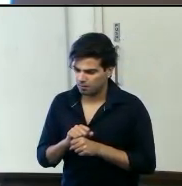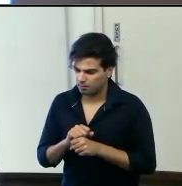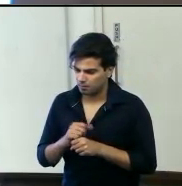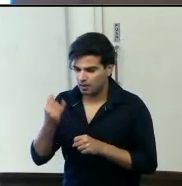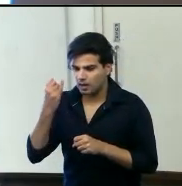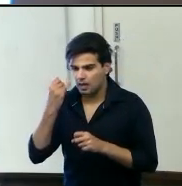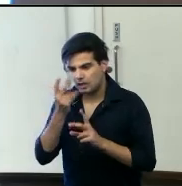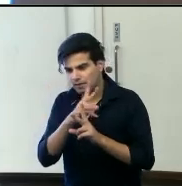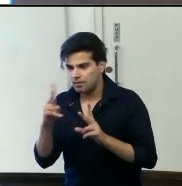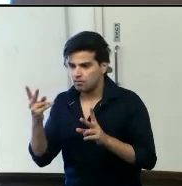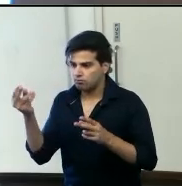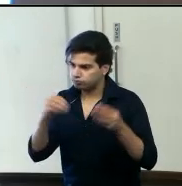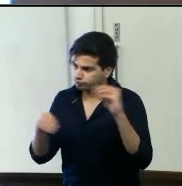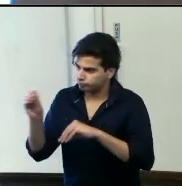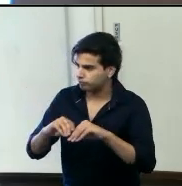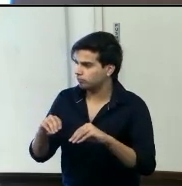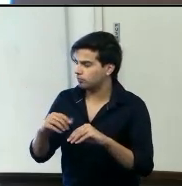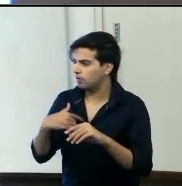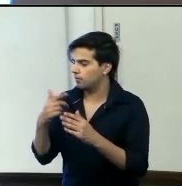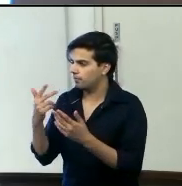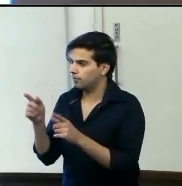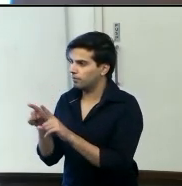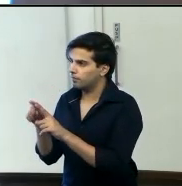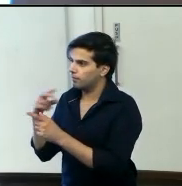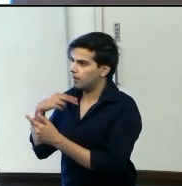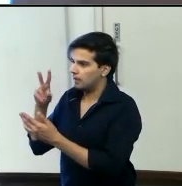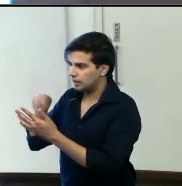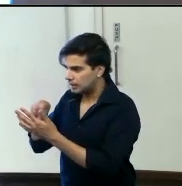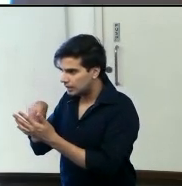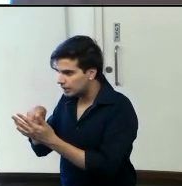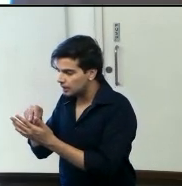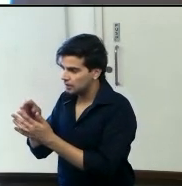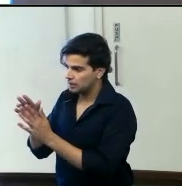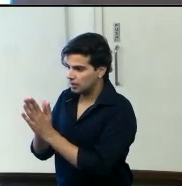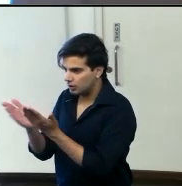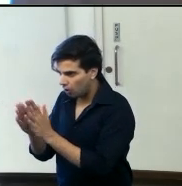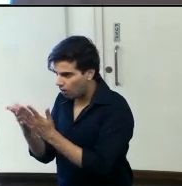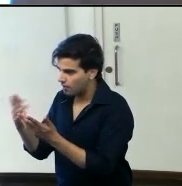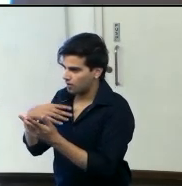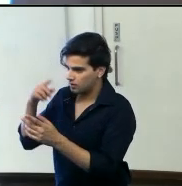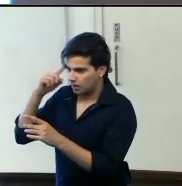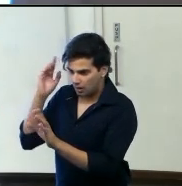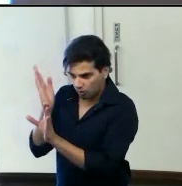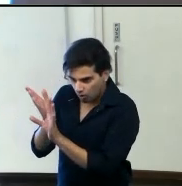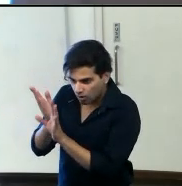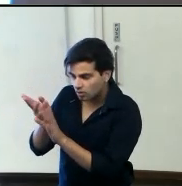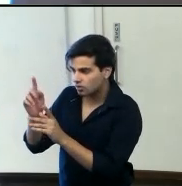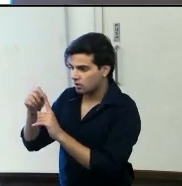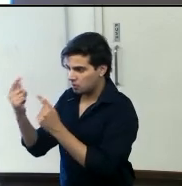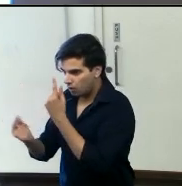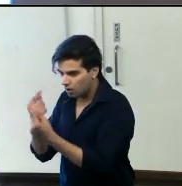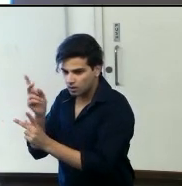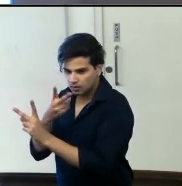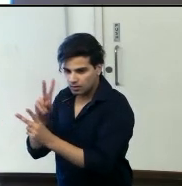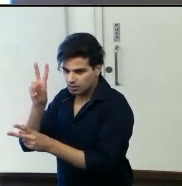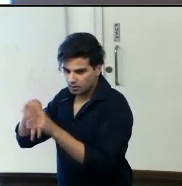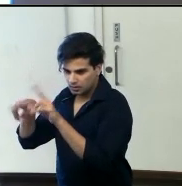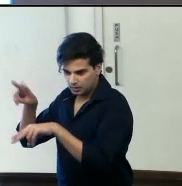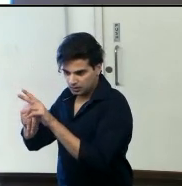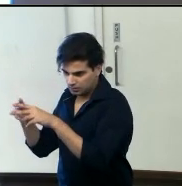of things. I read economics and psychology and politics and all that. So one of